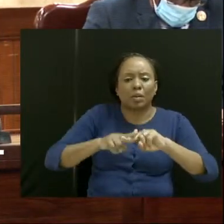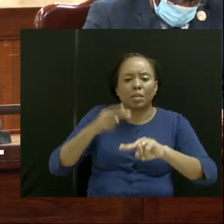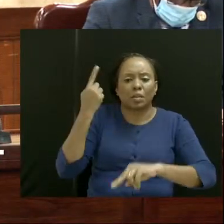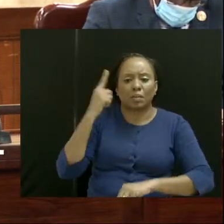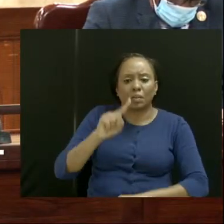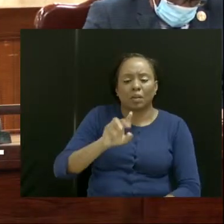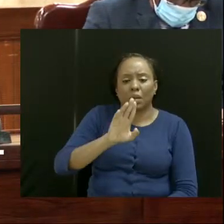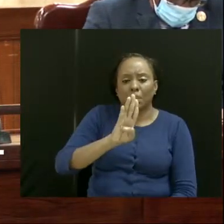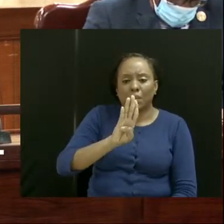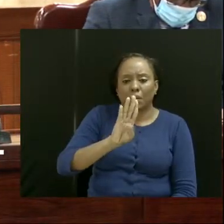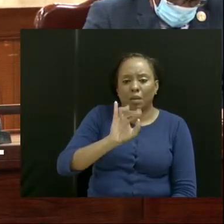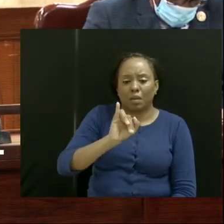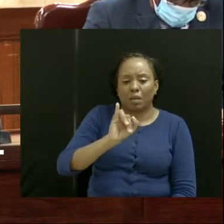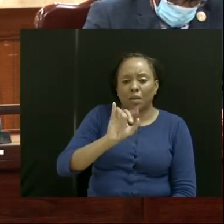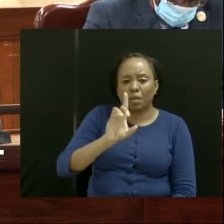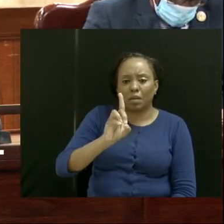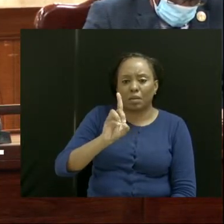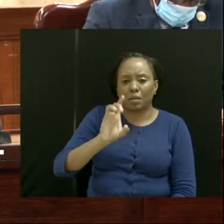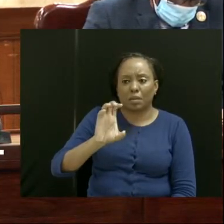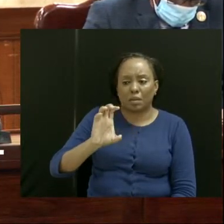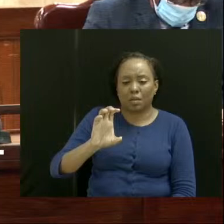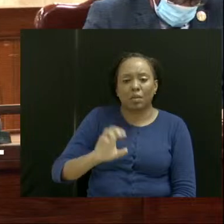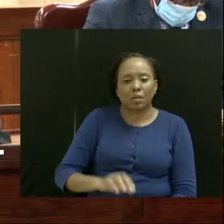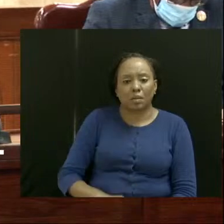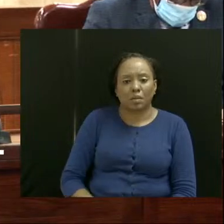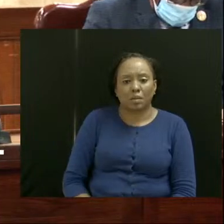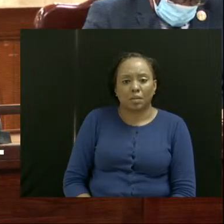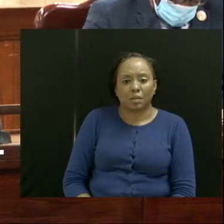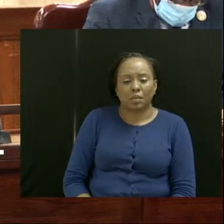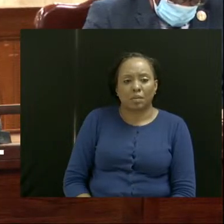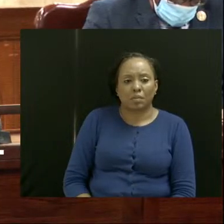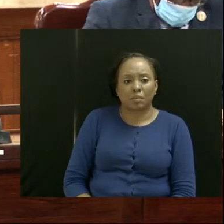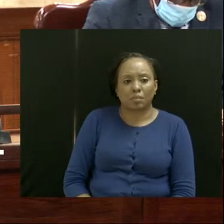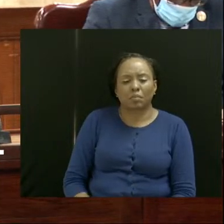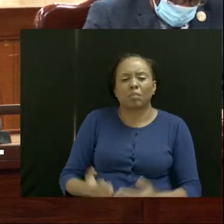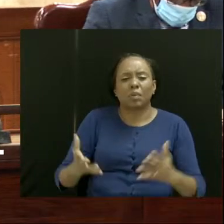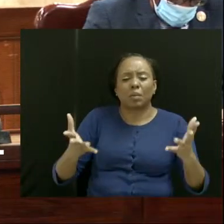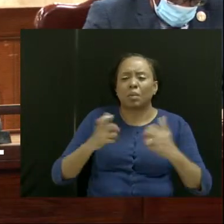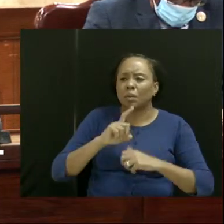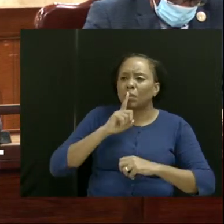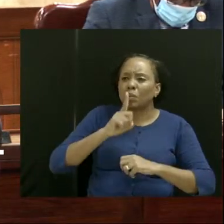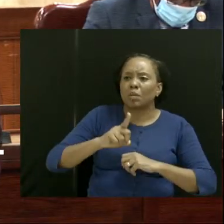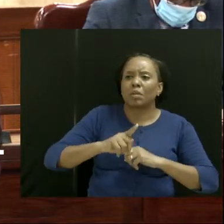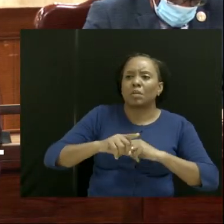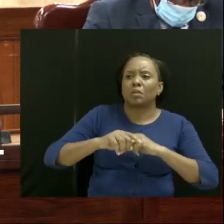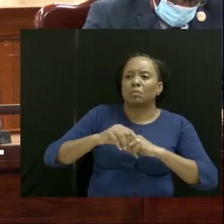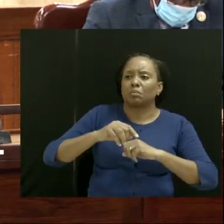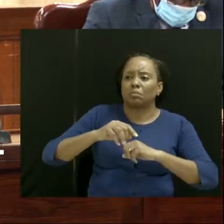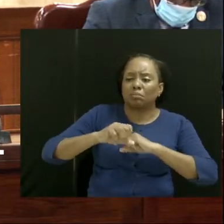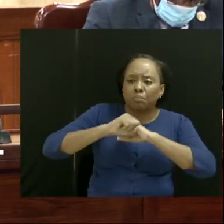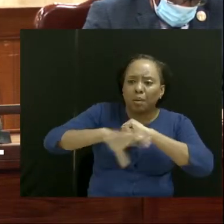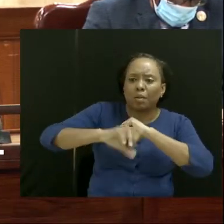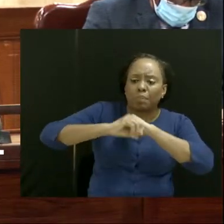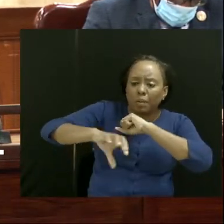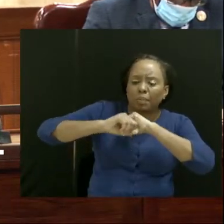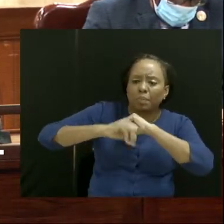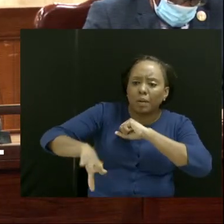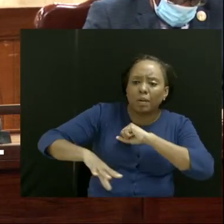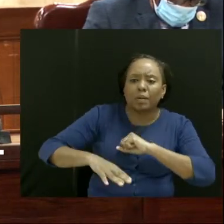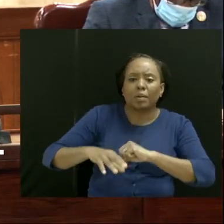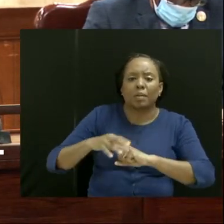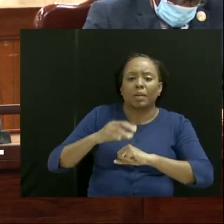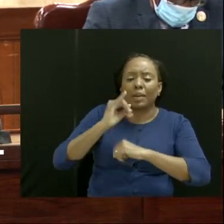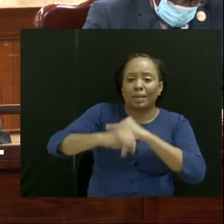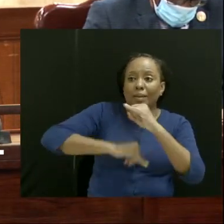Corporation. We're talking about thrust in international business. We're talking about